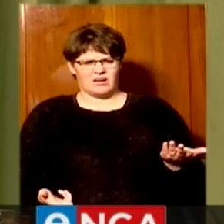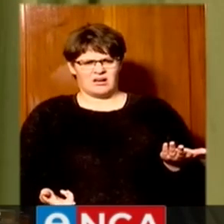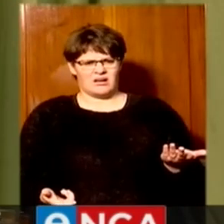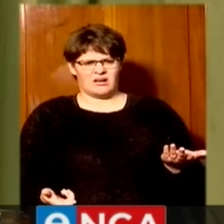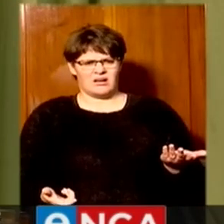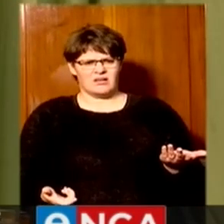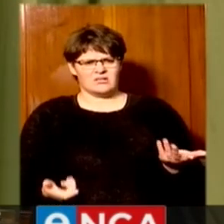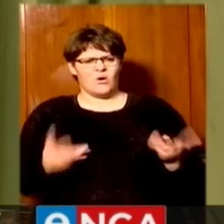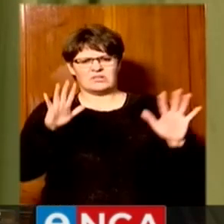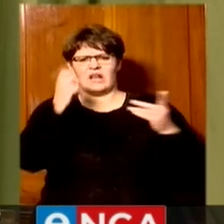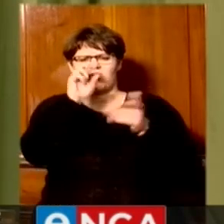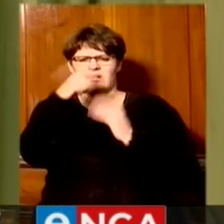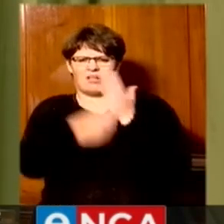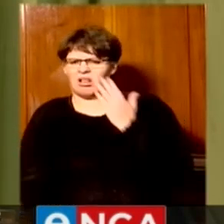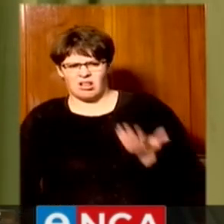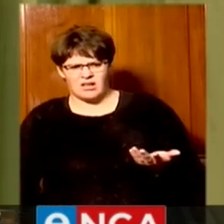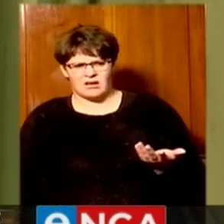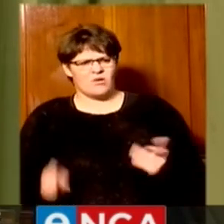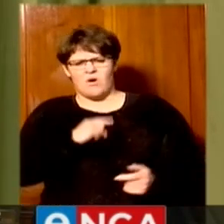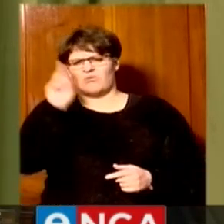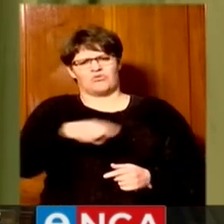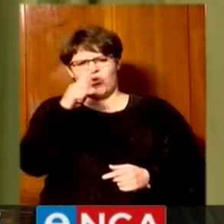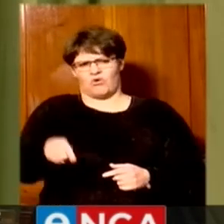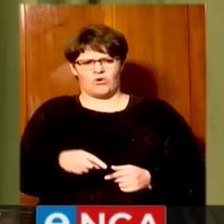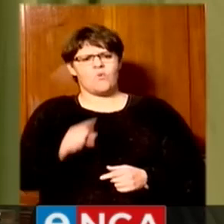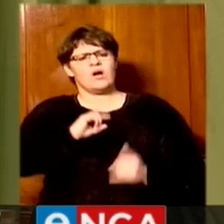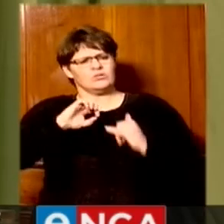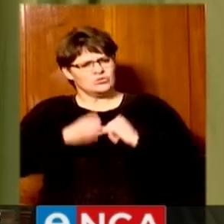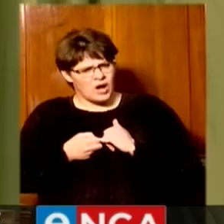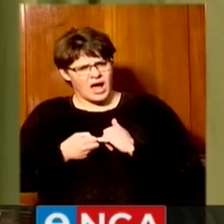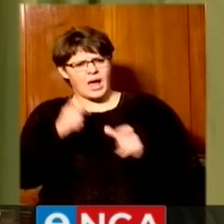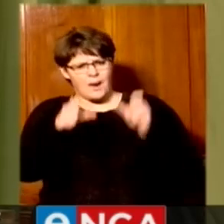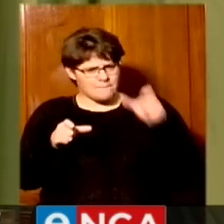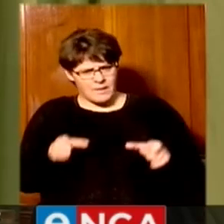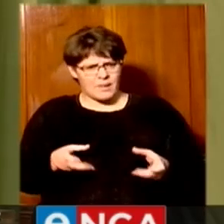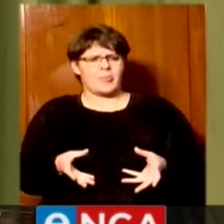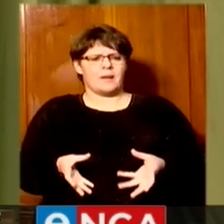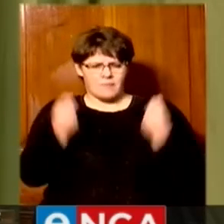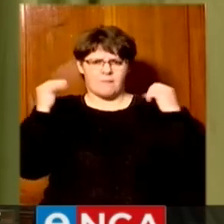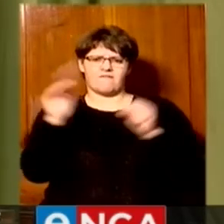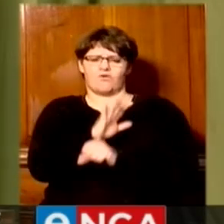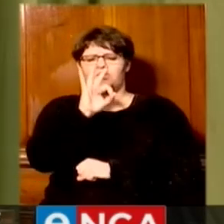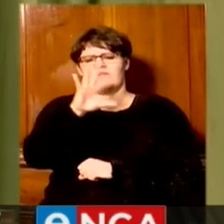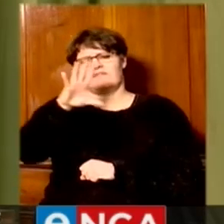u10 rand ufuneka uthathwe ibank. Sizame ukuthi abantu bayithole yonke le mali yabo njengoba injalo